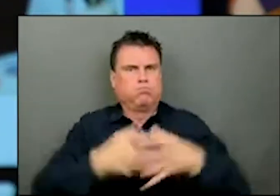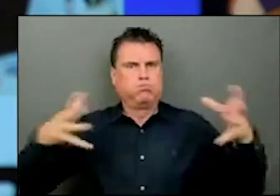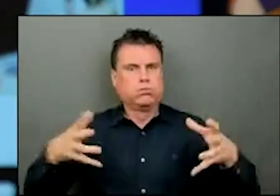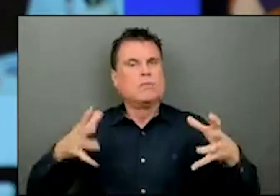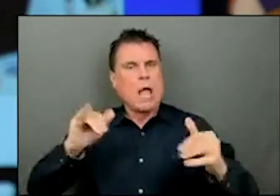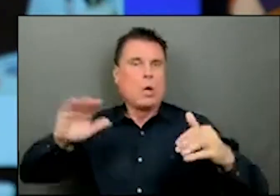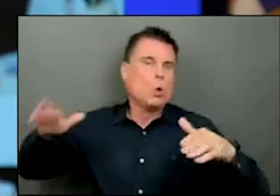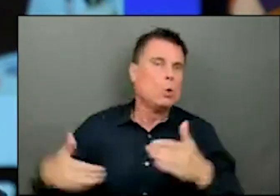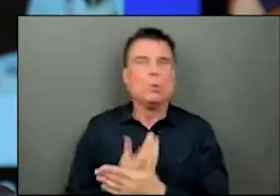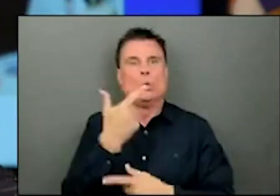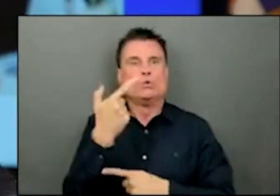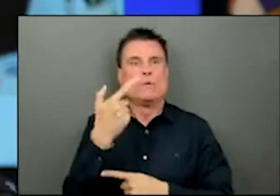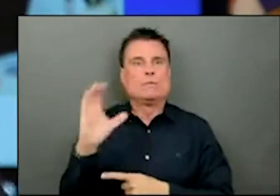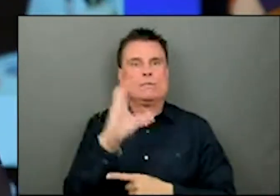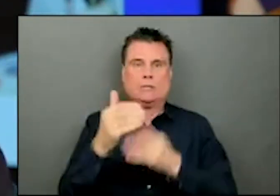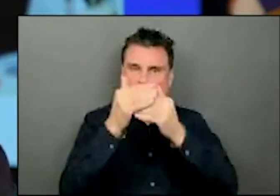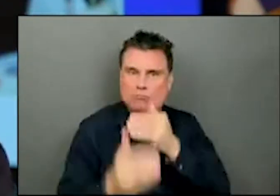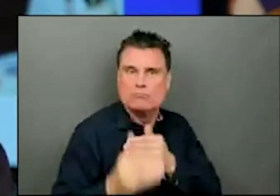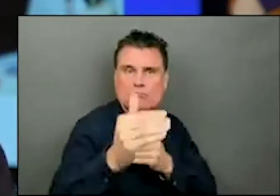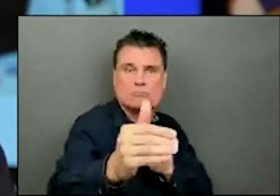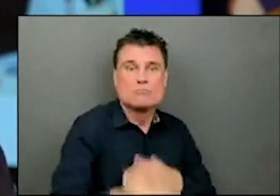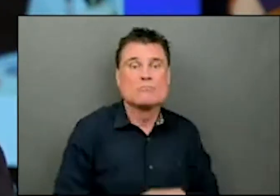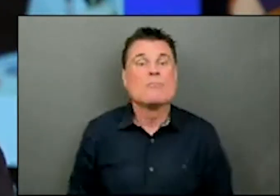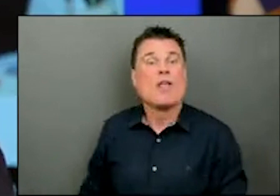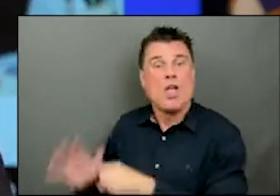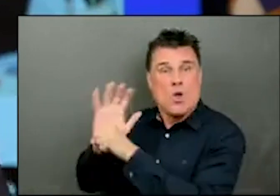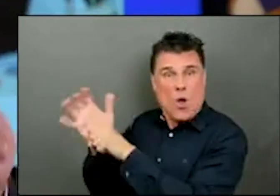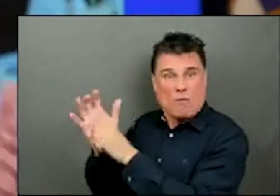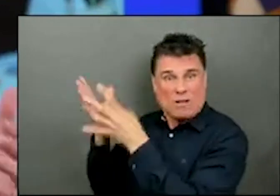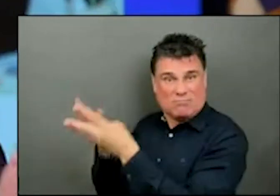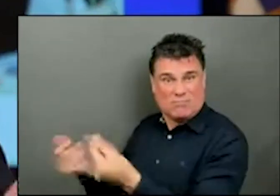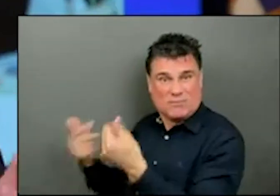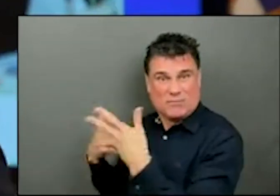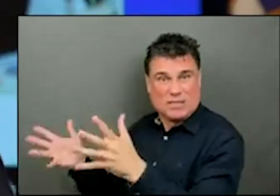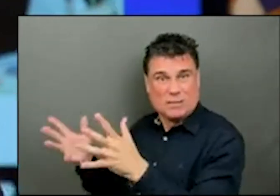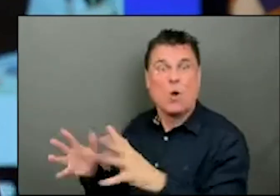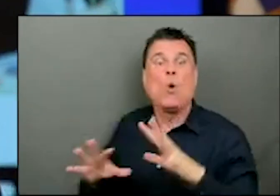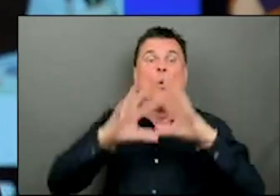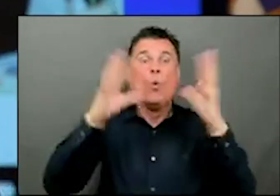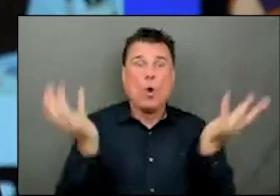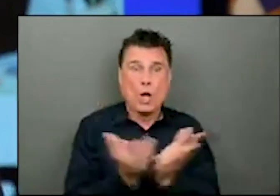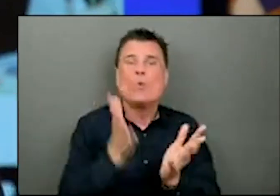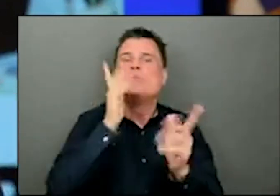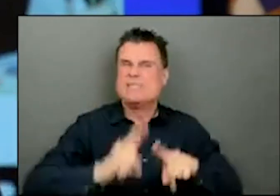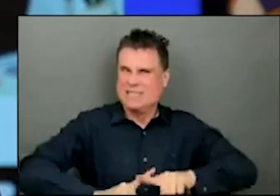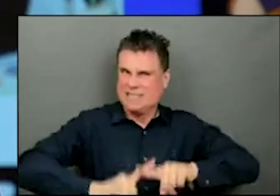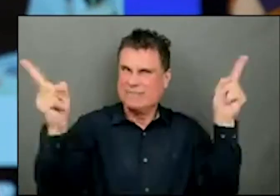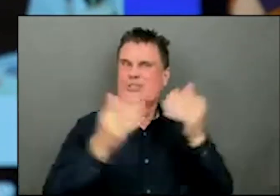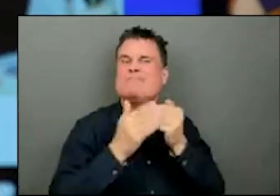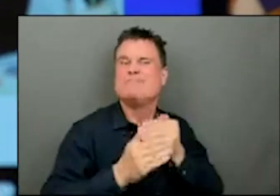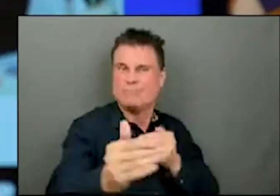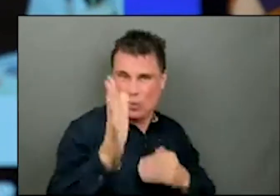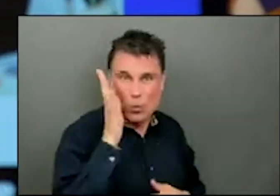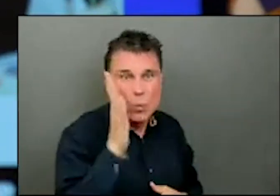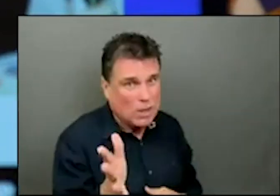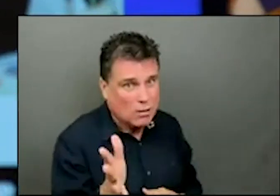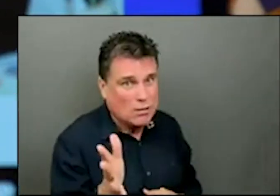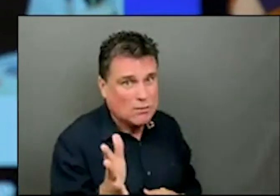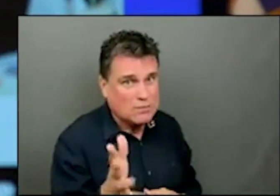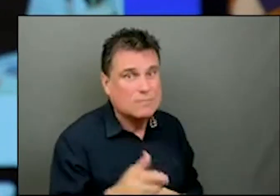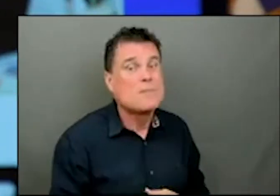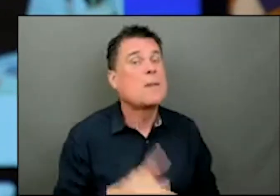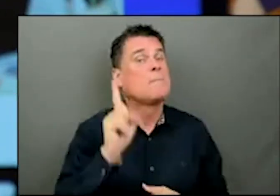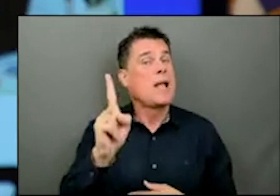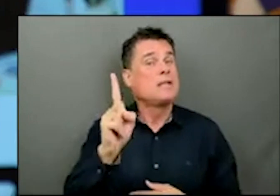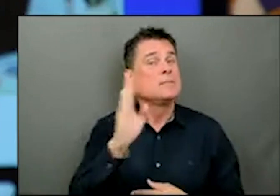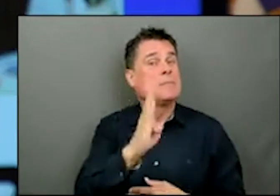will be unlike the world that we entered into 14 months ago. But we do know that BC has strategic advantages in a number of areas,